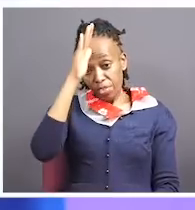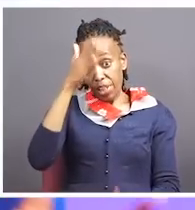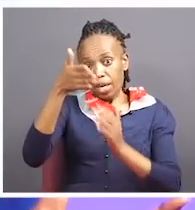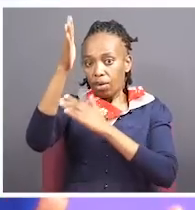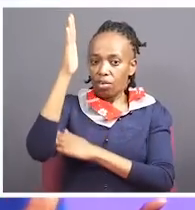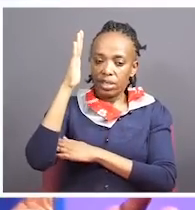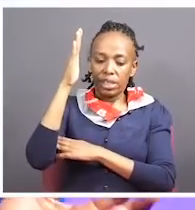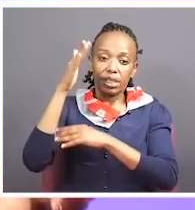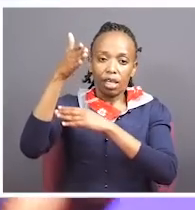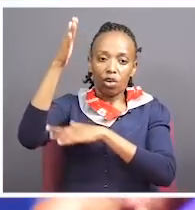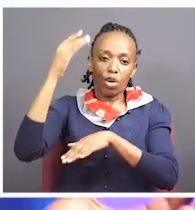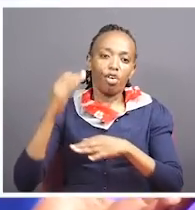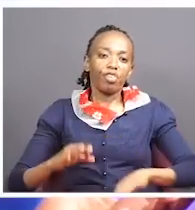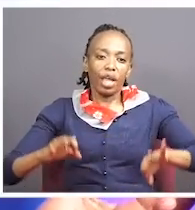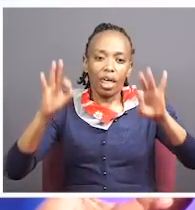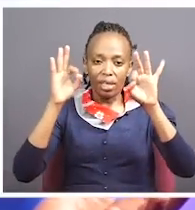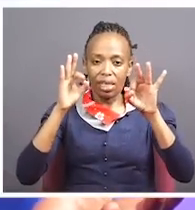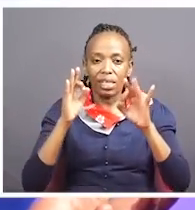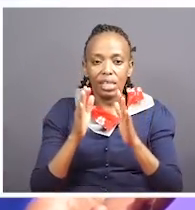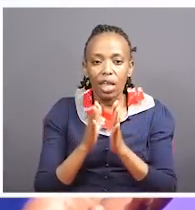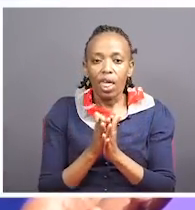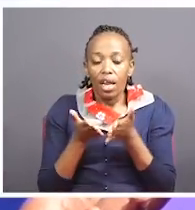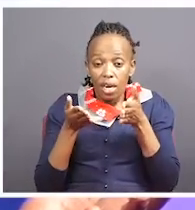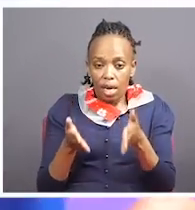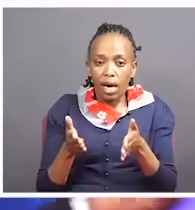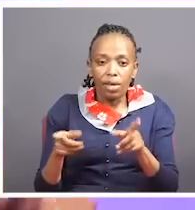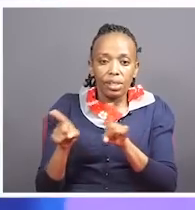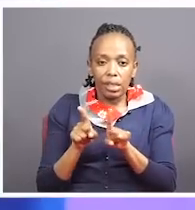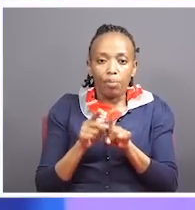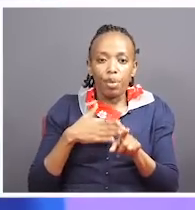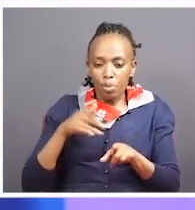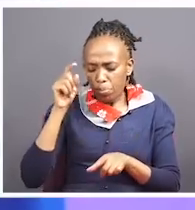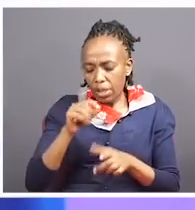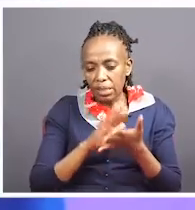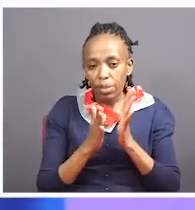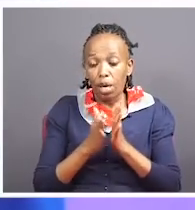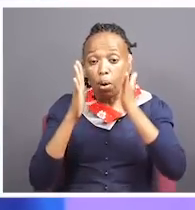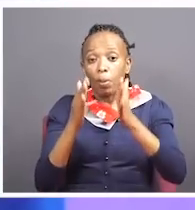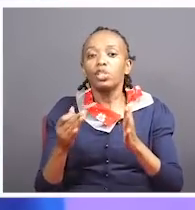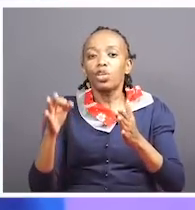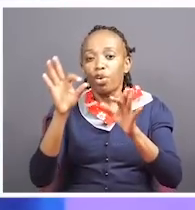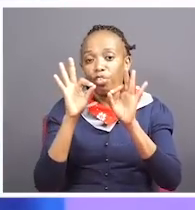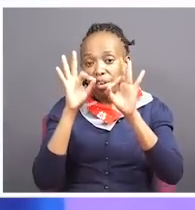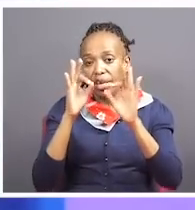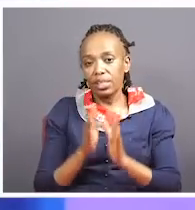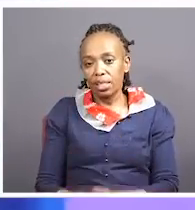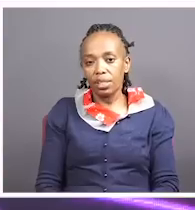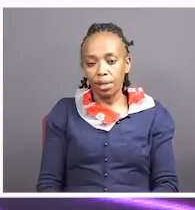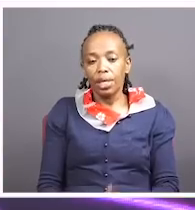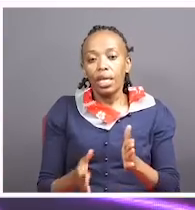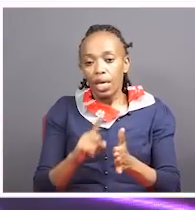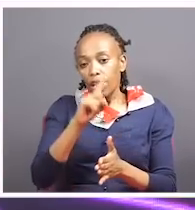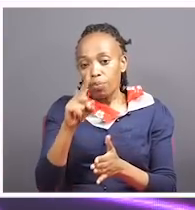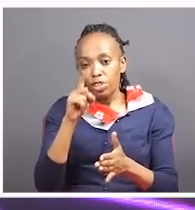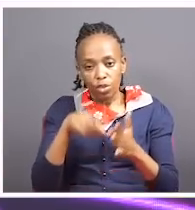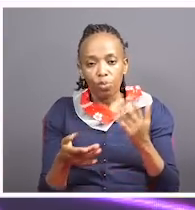My Father God is a God of excellence, and therefore I also must be a person of excellence.